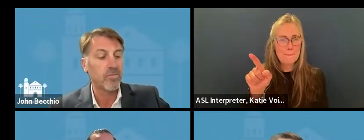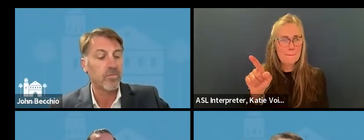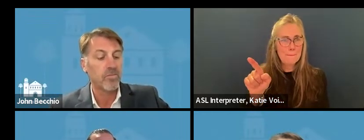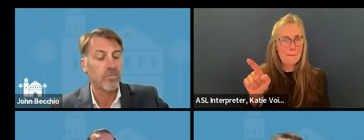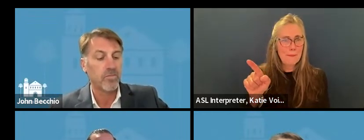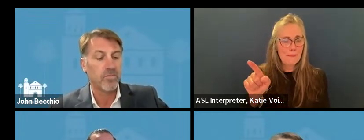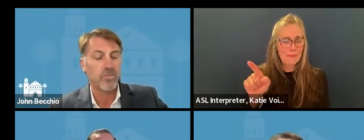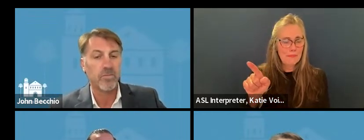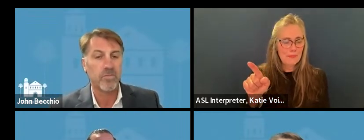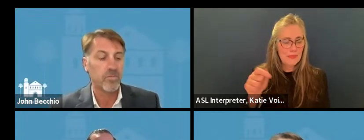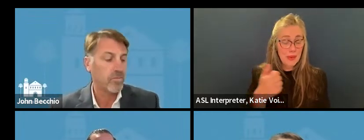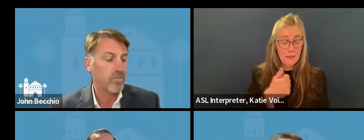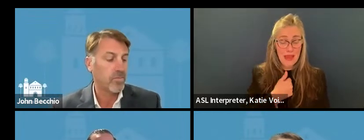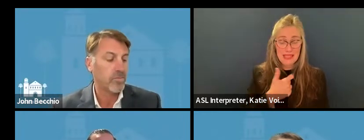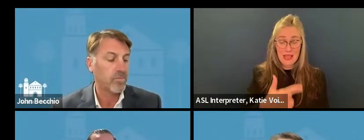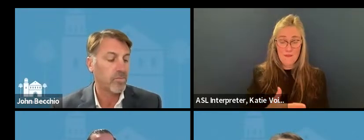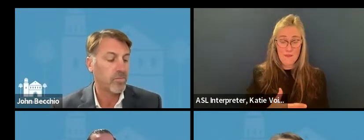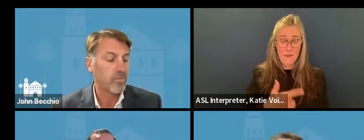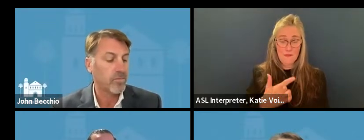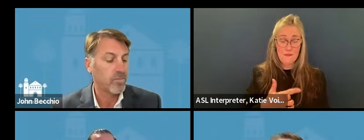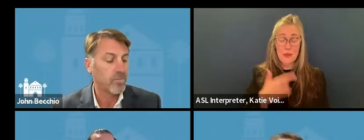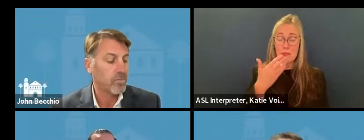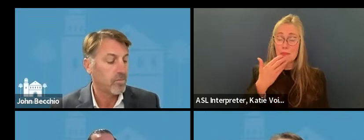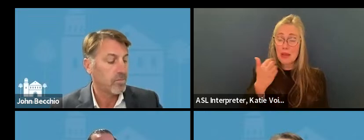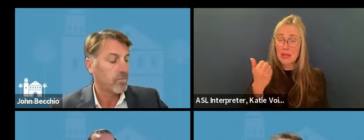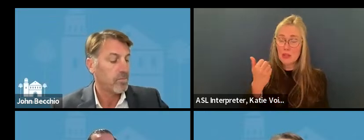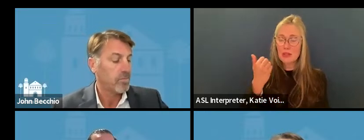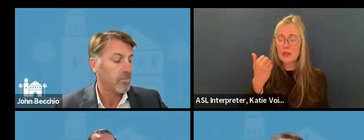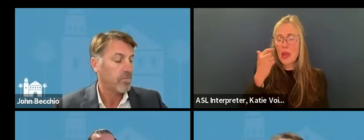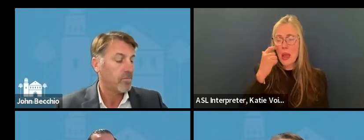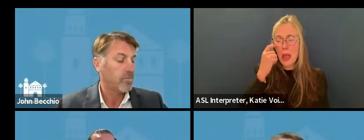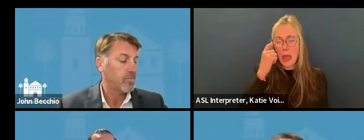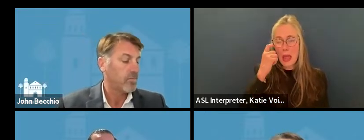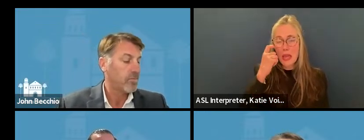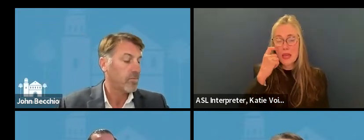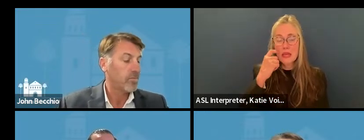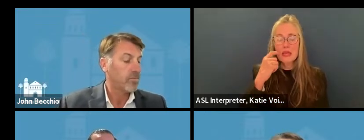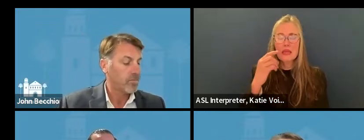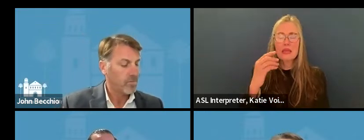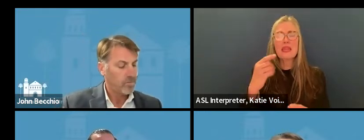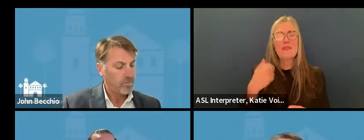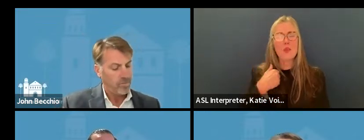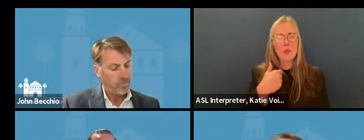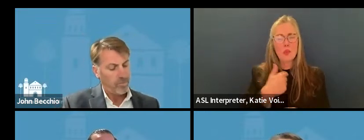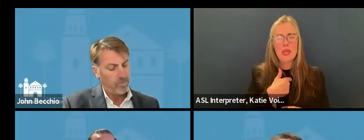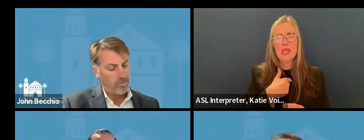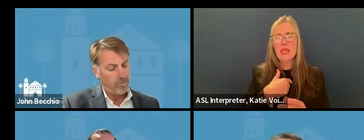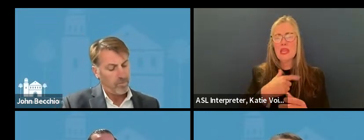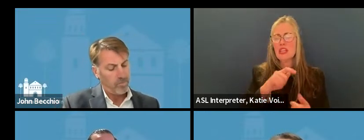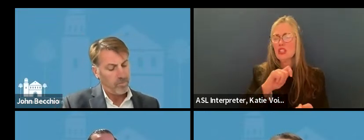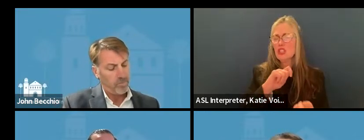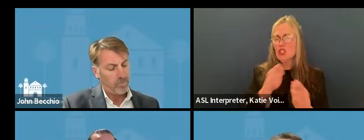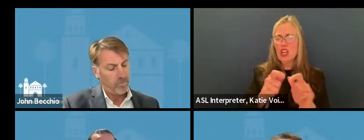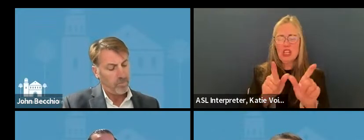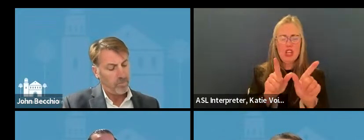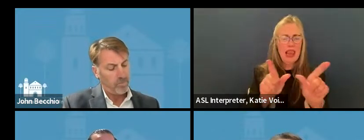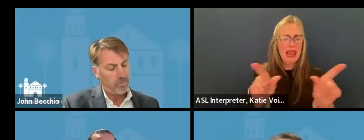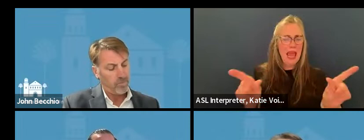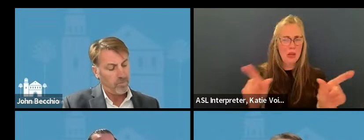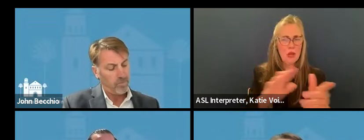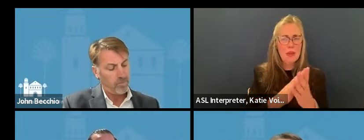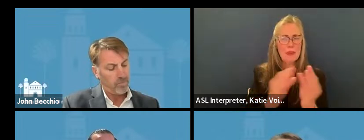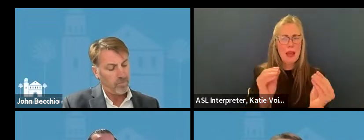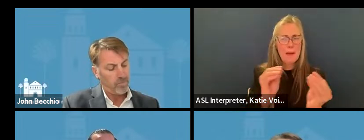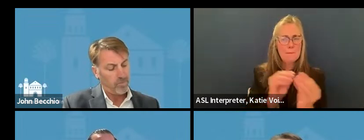I would feel better if we make it more specific, that we include in this, for